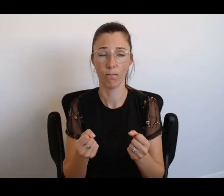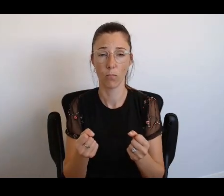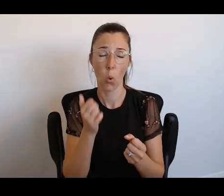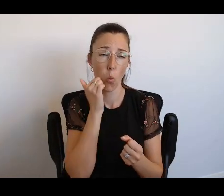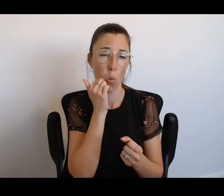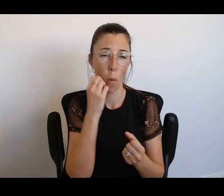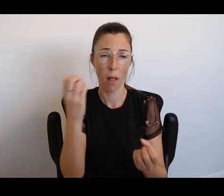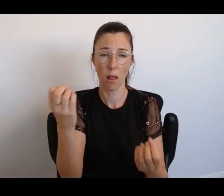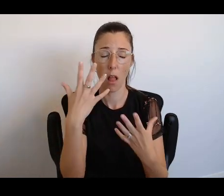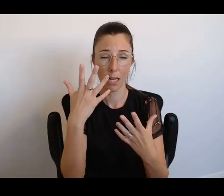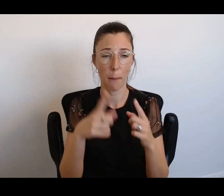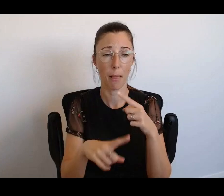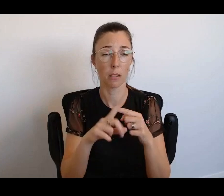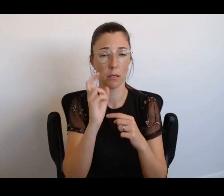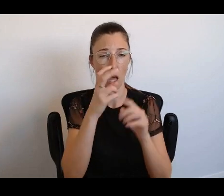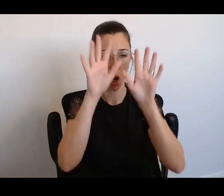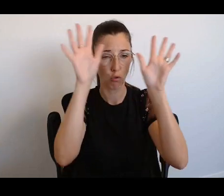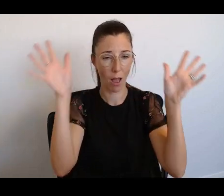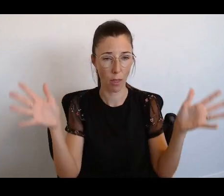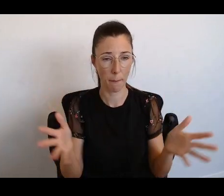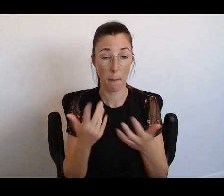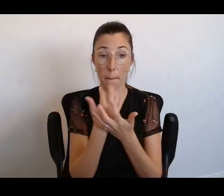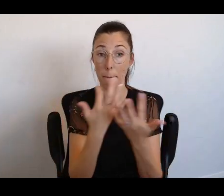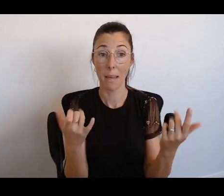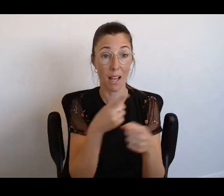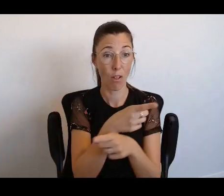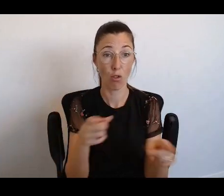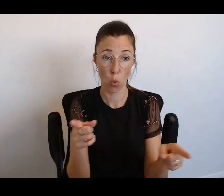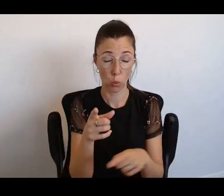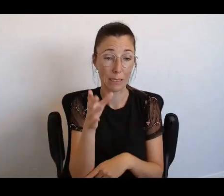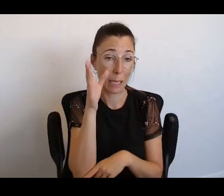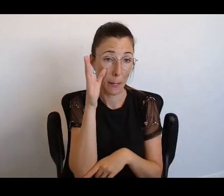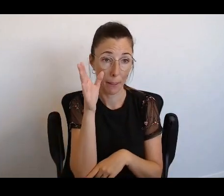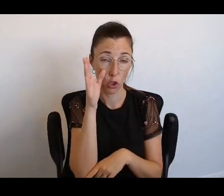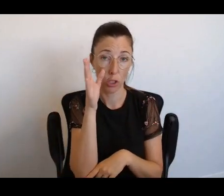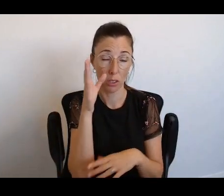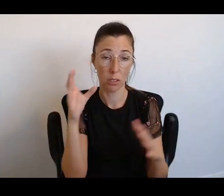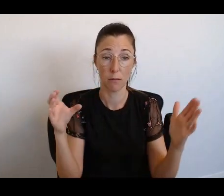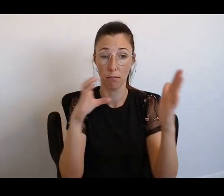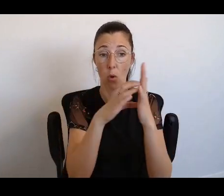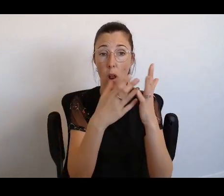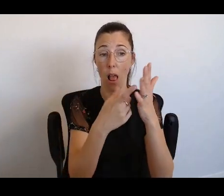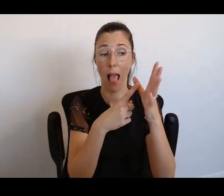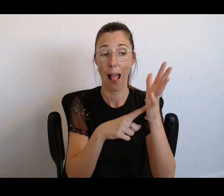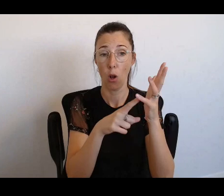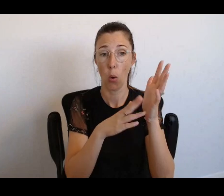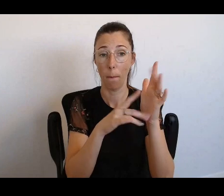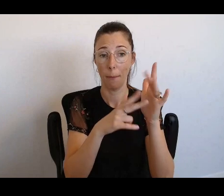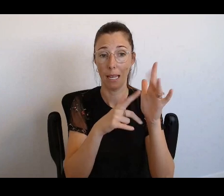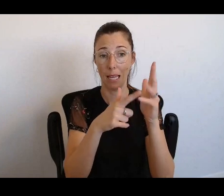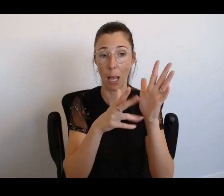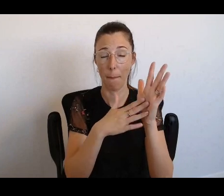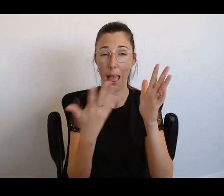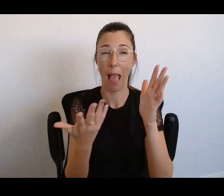by darkness. Many of these images were mounted on aluminium and hand-painted using line markings and